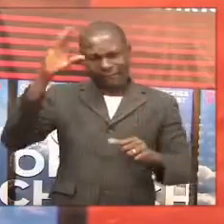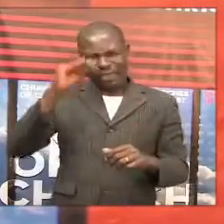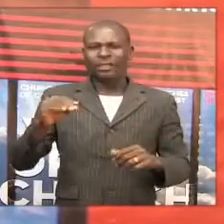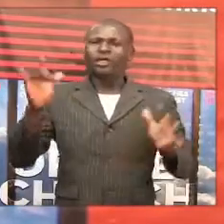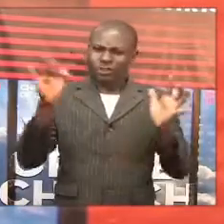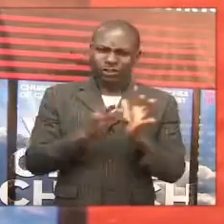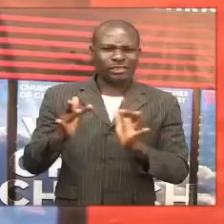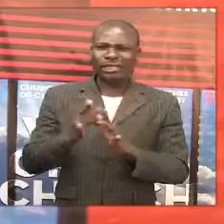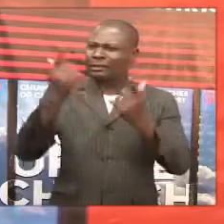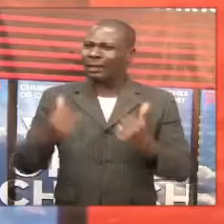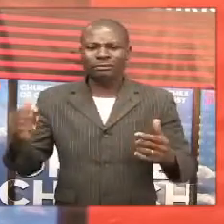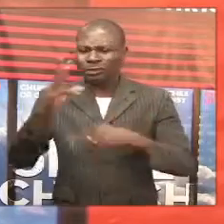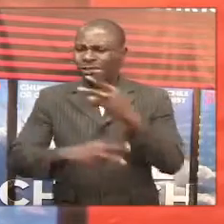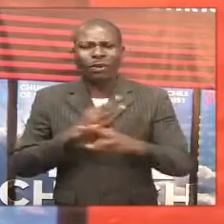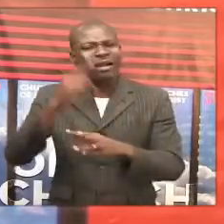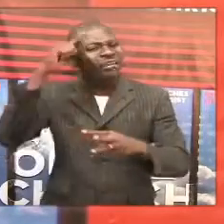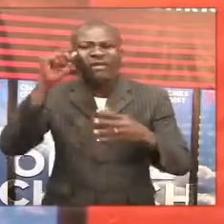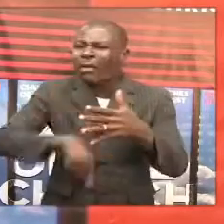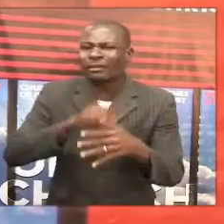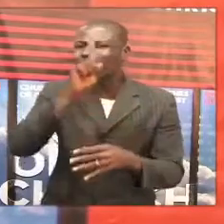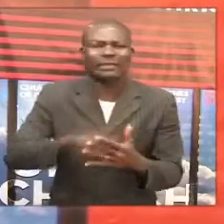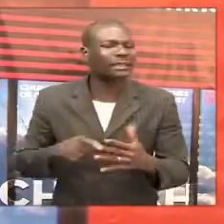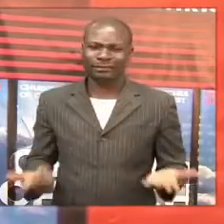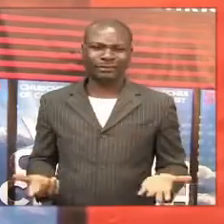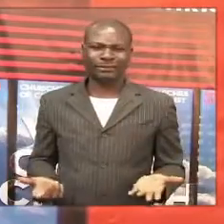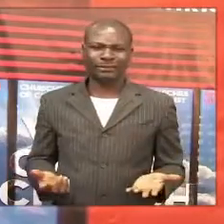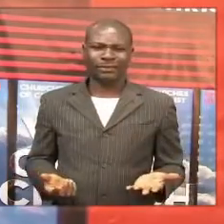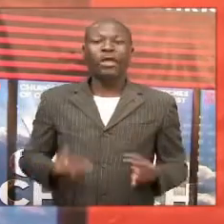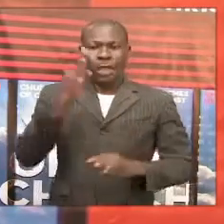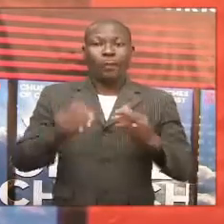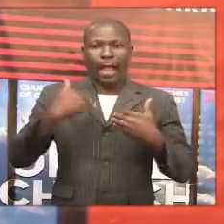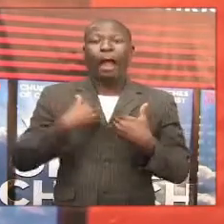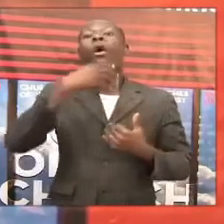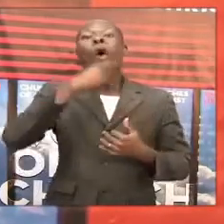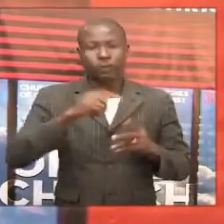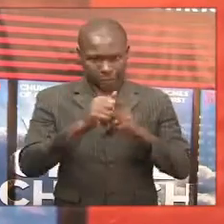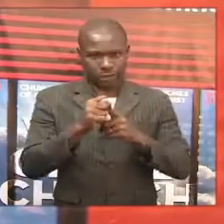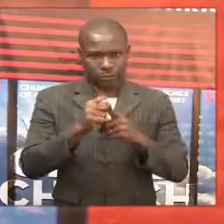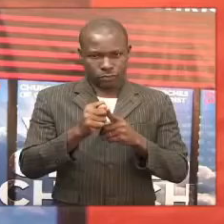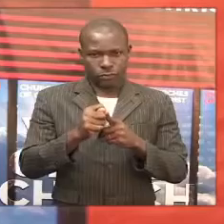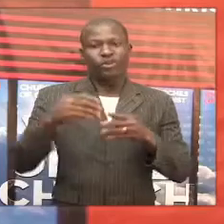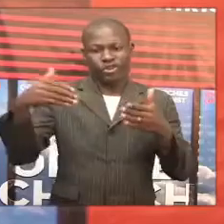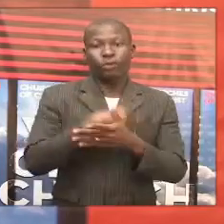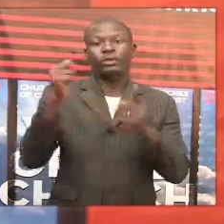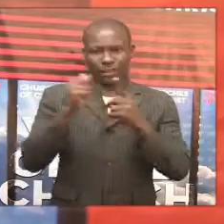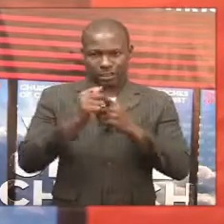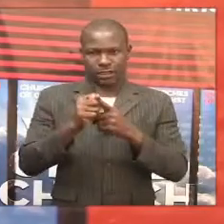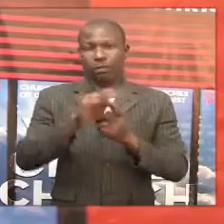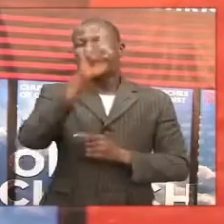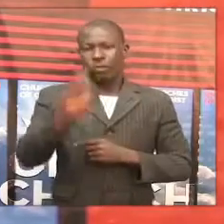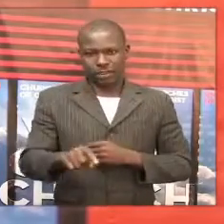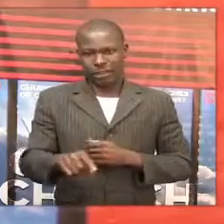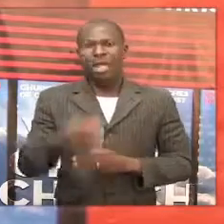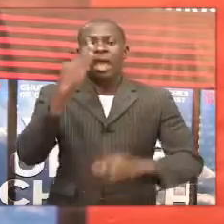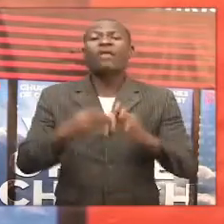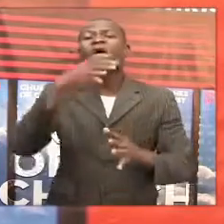ya de owiase odafo a wuti amen ye wapam dada ene wapam foforo e wo bible ni mu sara ene